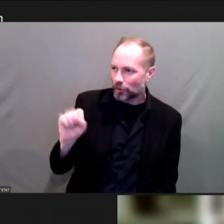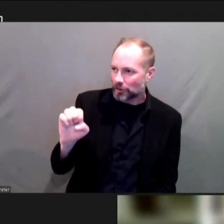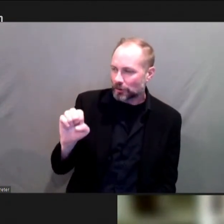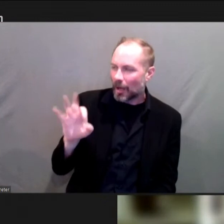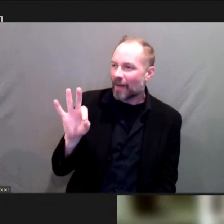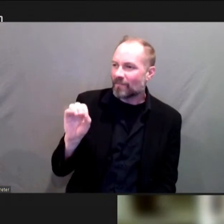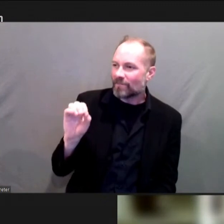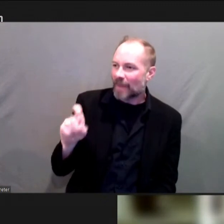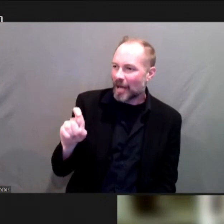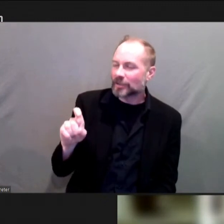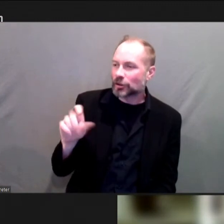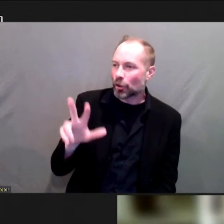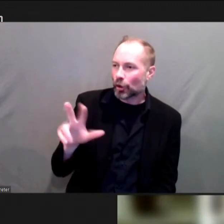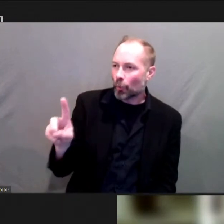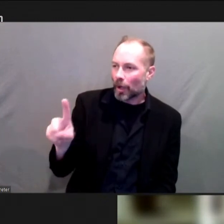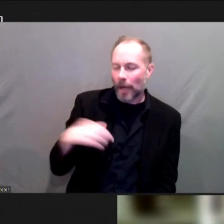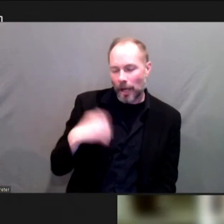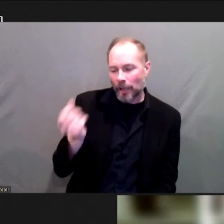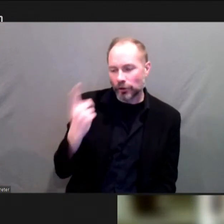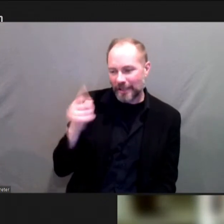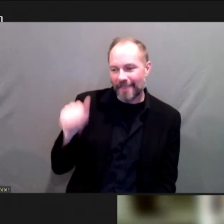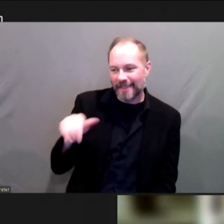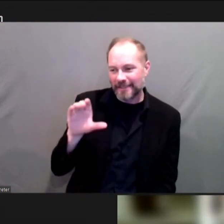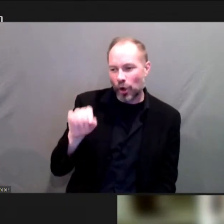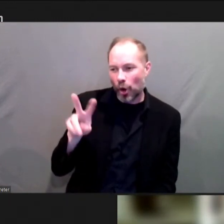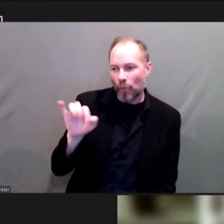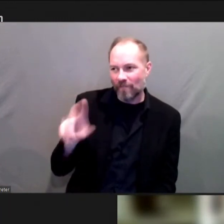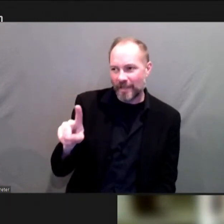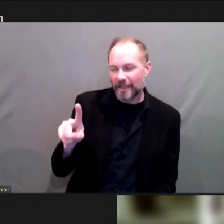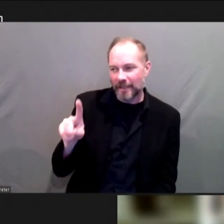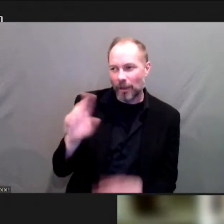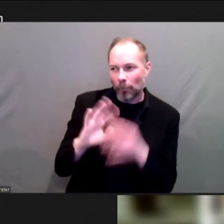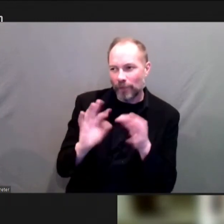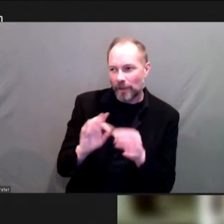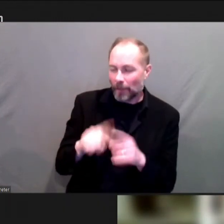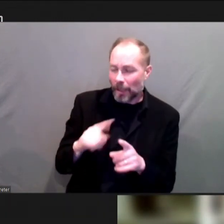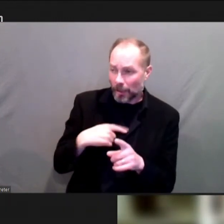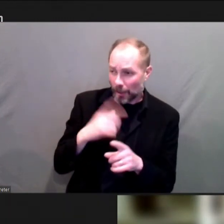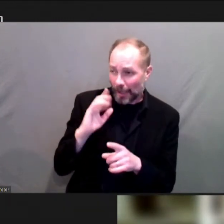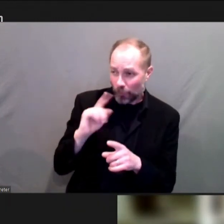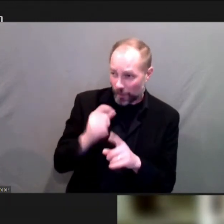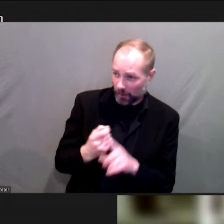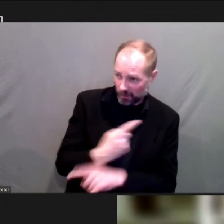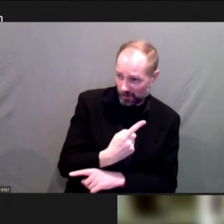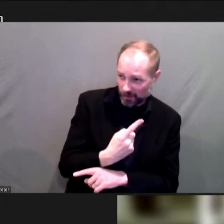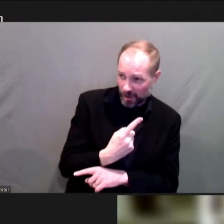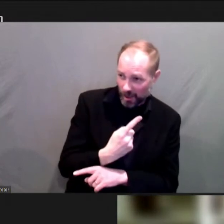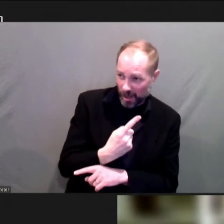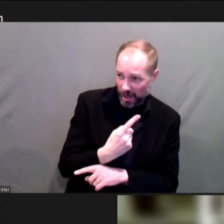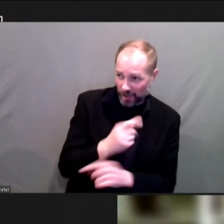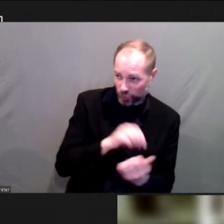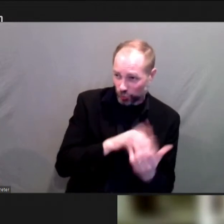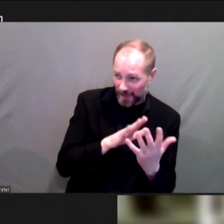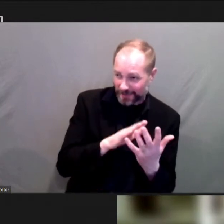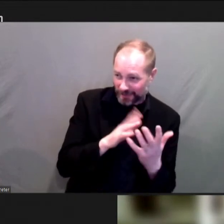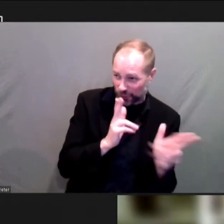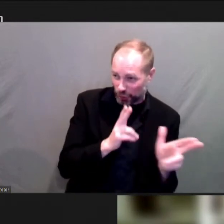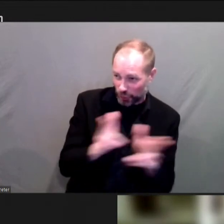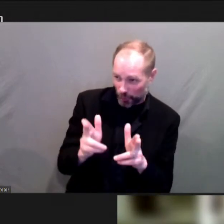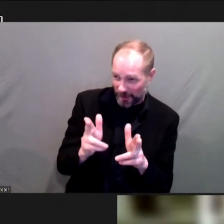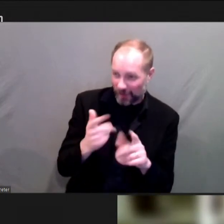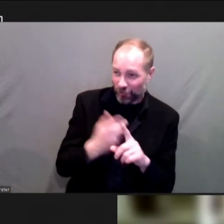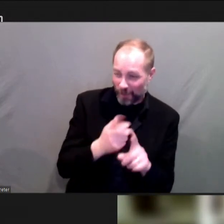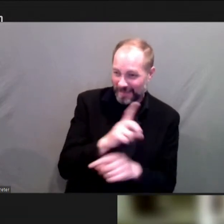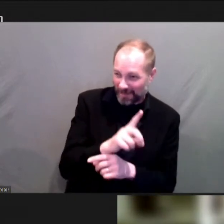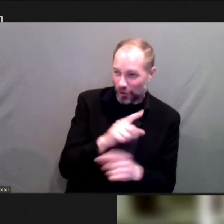I understand and respect that this is a COVID briefing, but I'm hoping that you could just take a second to address the shooting spree that spanned from Denver to